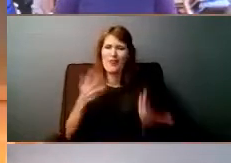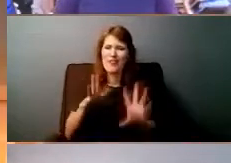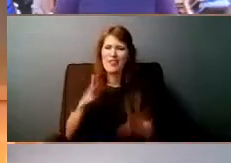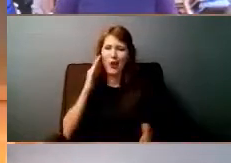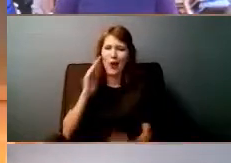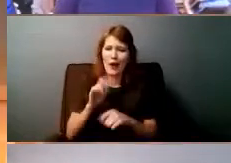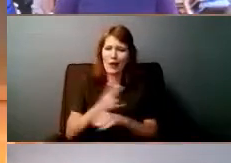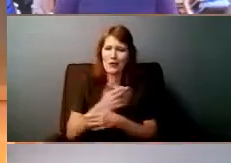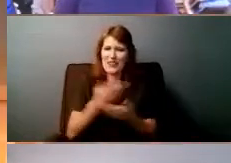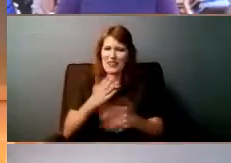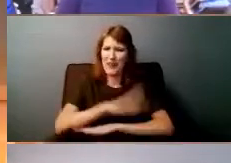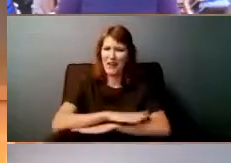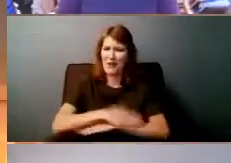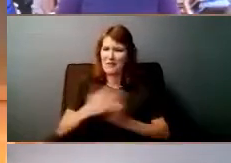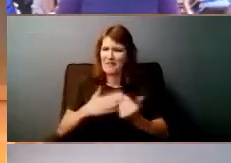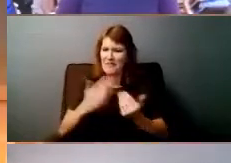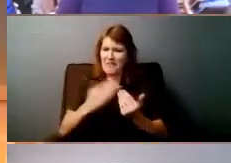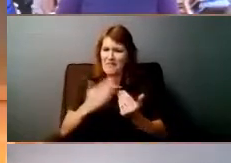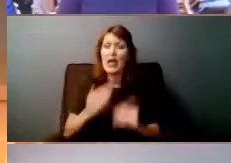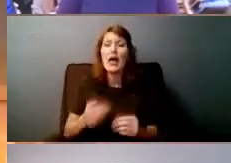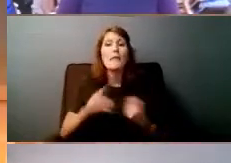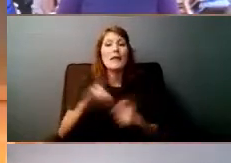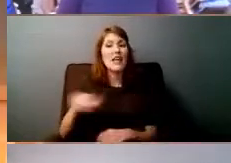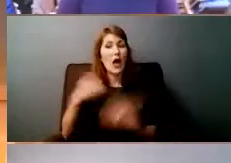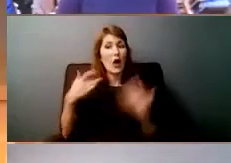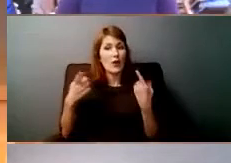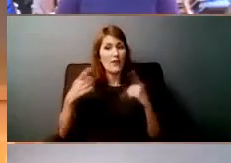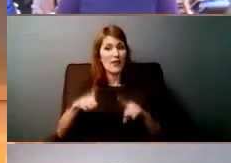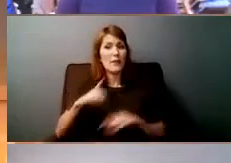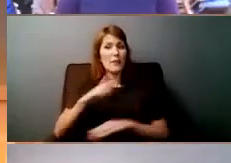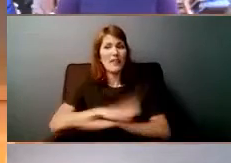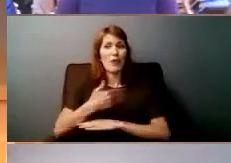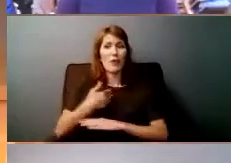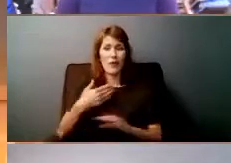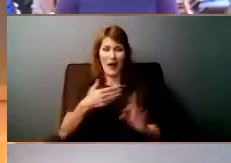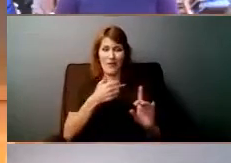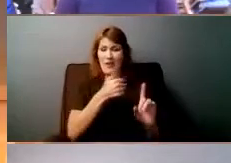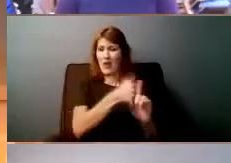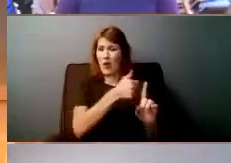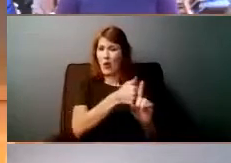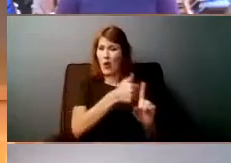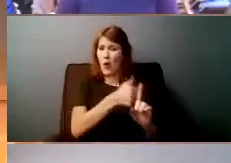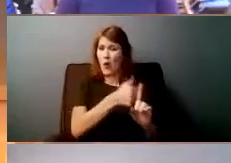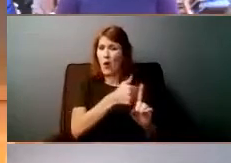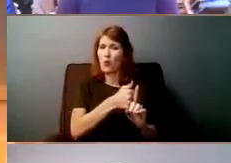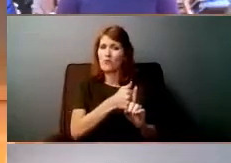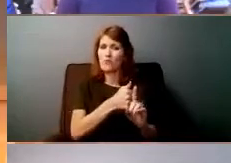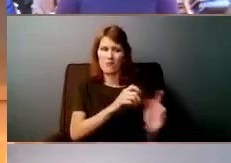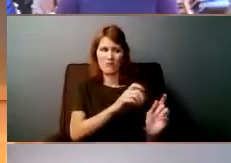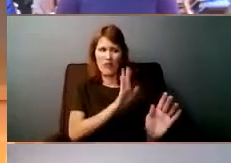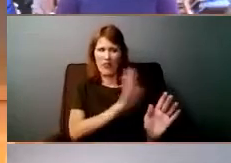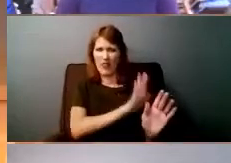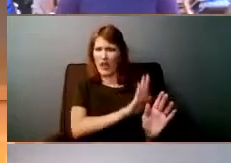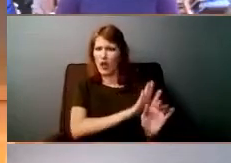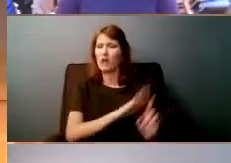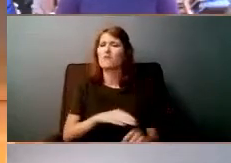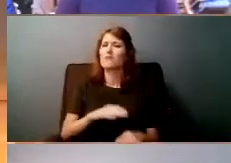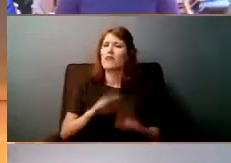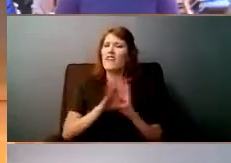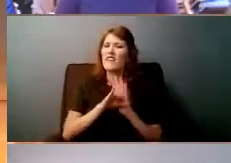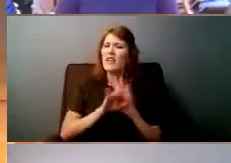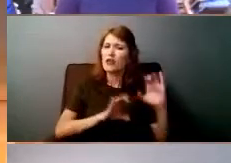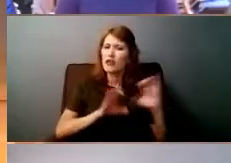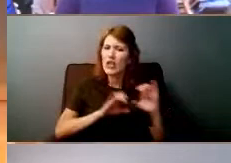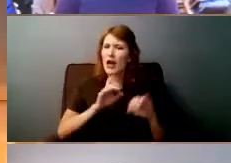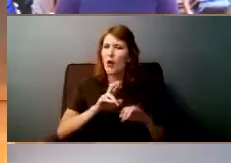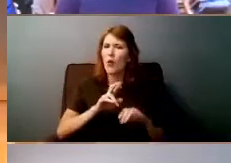it very easy. Many other event platforms have their own custom video chat or custom video programs. And so there is a learning curve